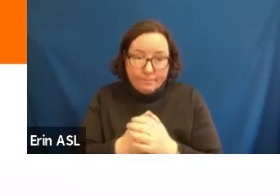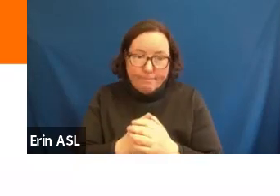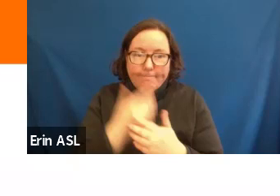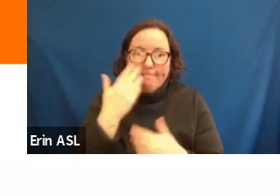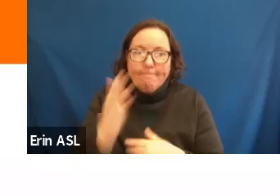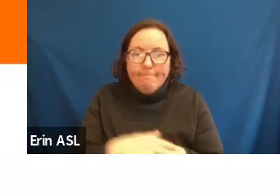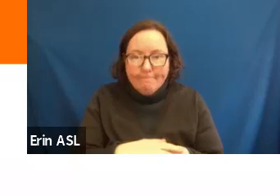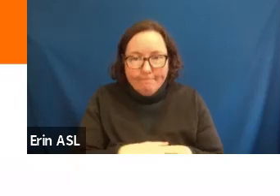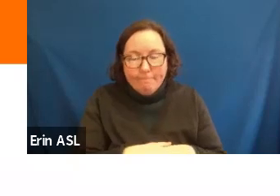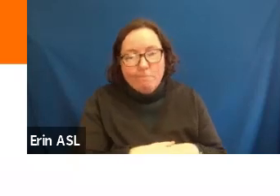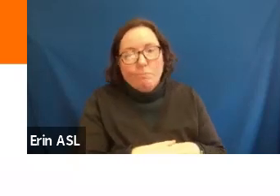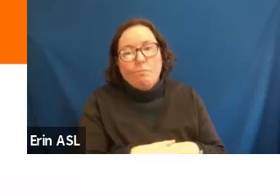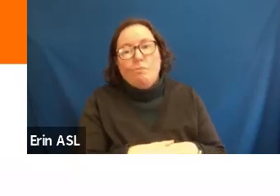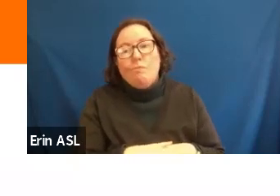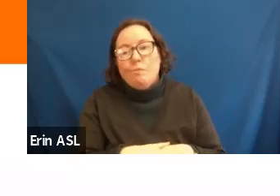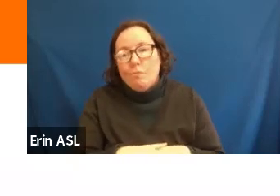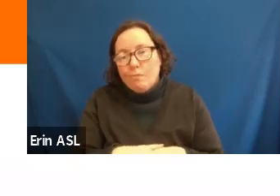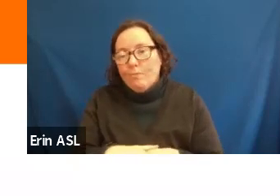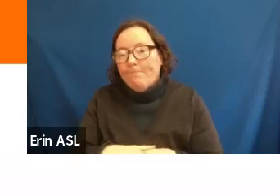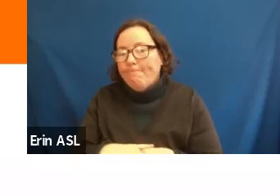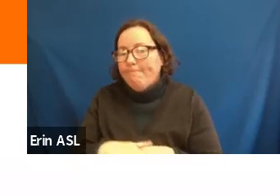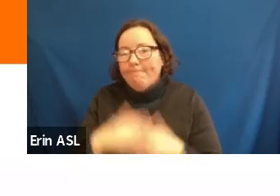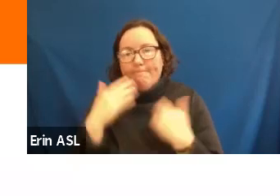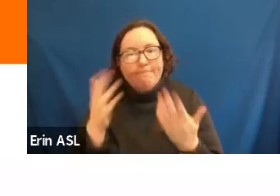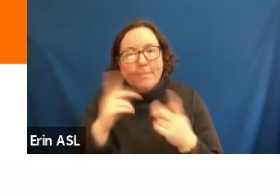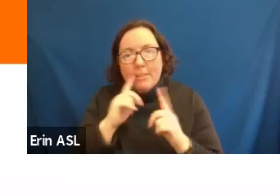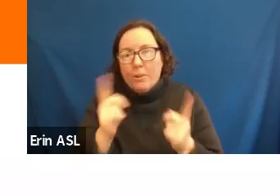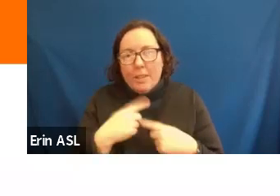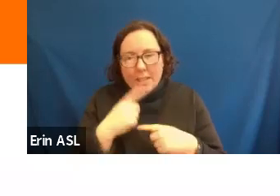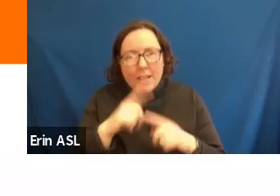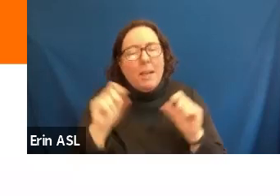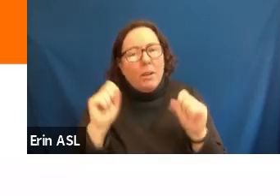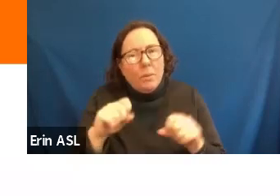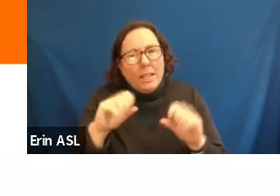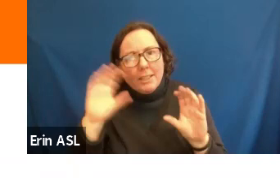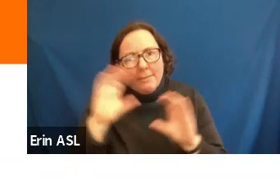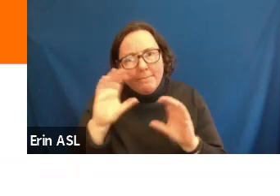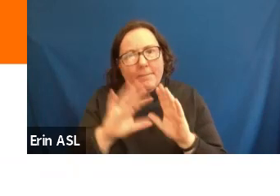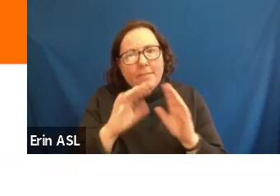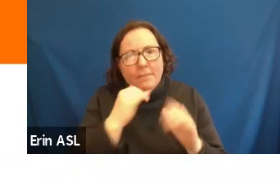am not sure offhand, but we can certainly follow up.